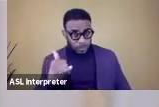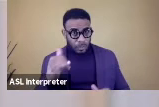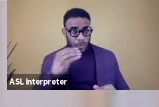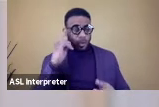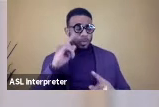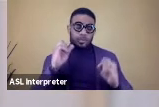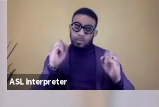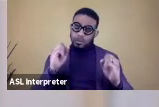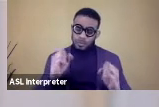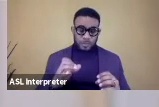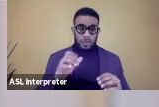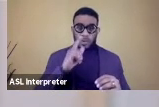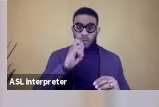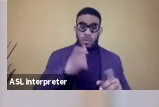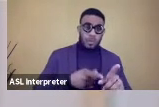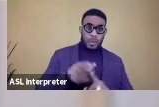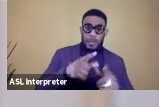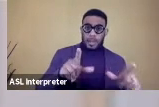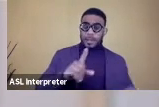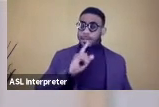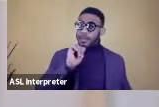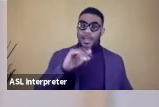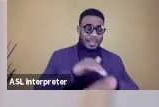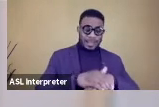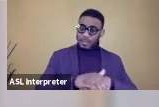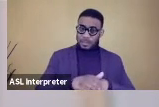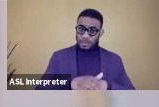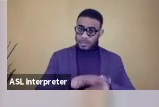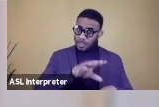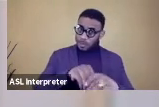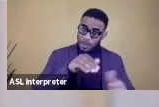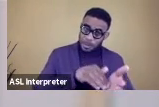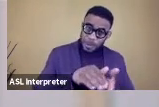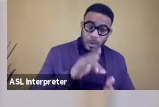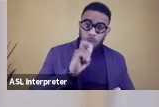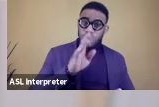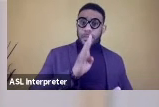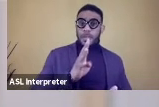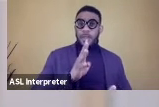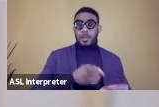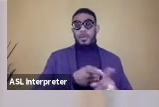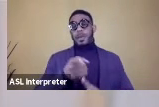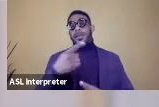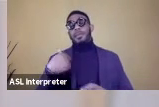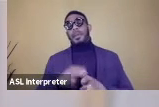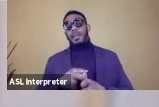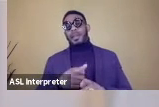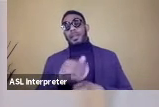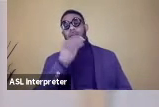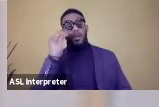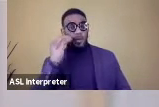so many whose primary language is not English, including millions who speak primarily Spanish in their